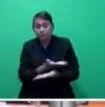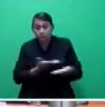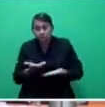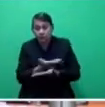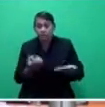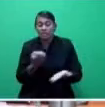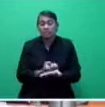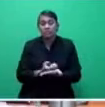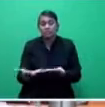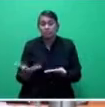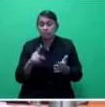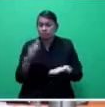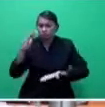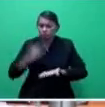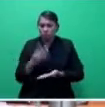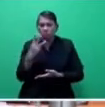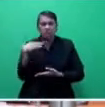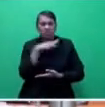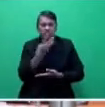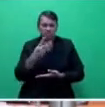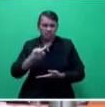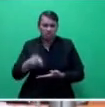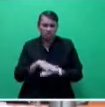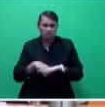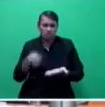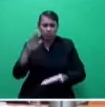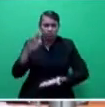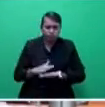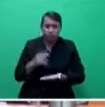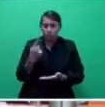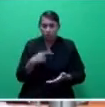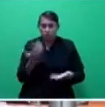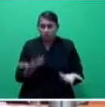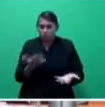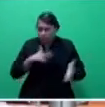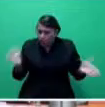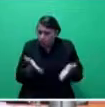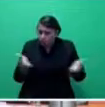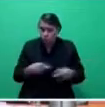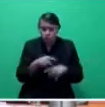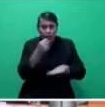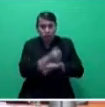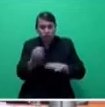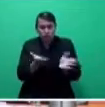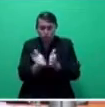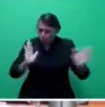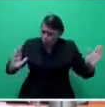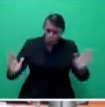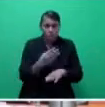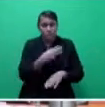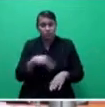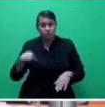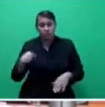about $300,000 because we wanted to keep up the government services in all the ministries, including, Mr. Speaker,